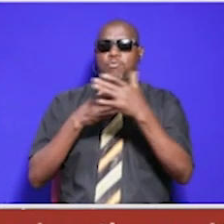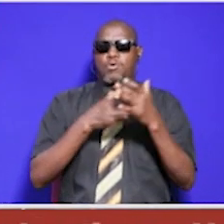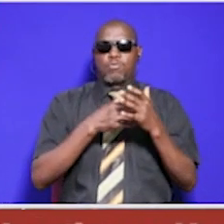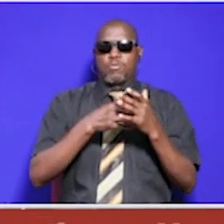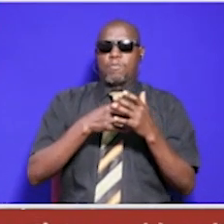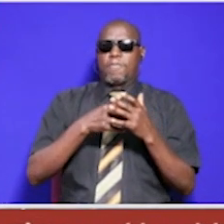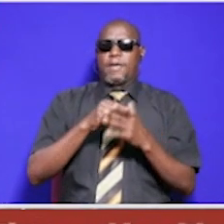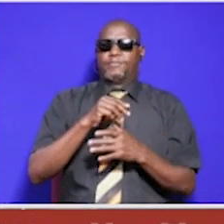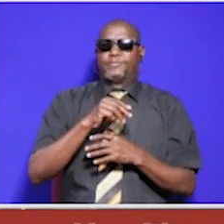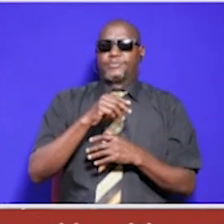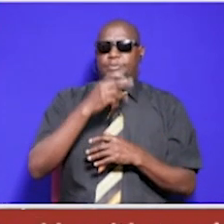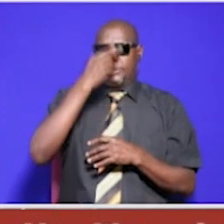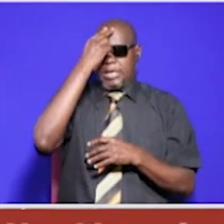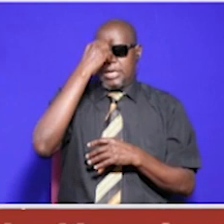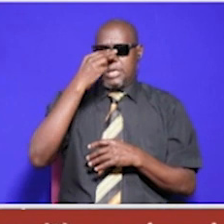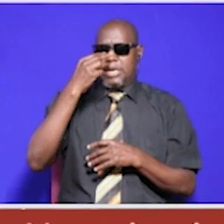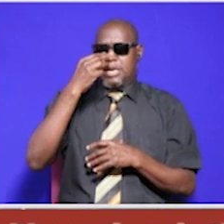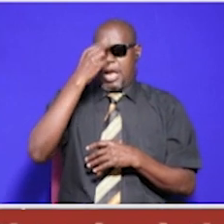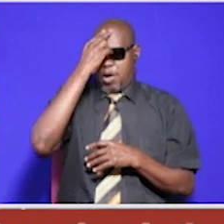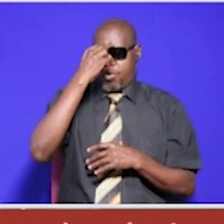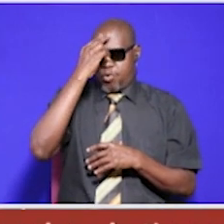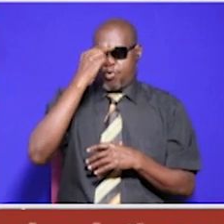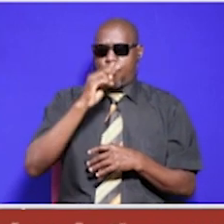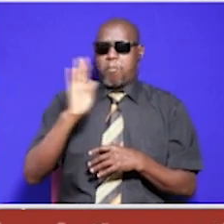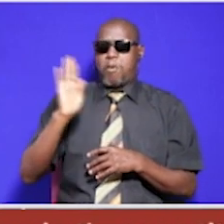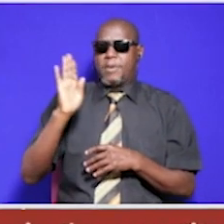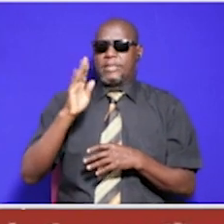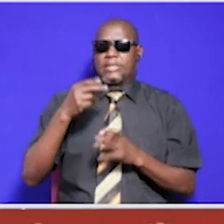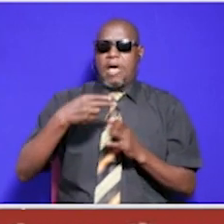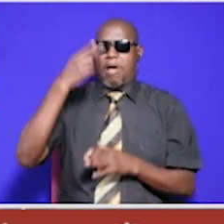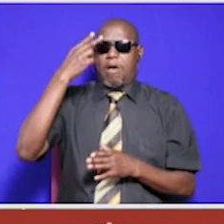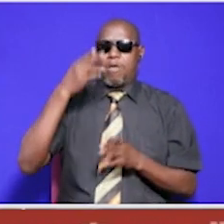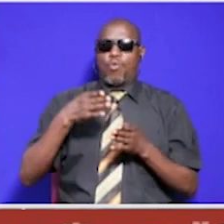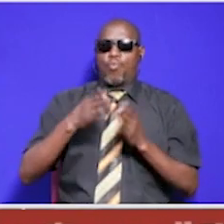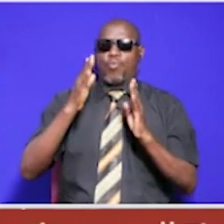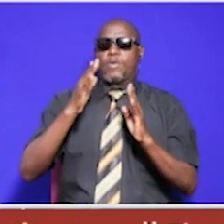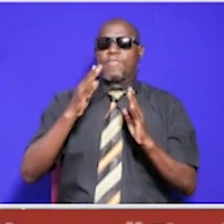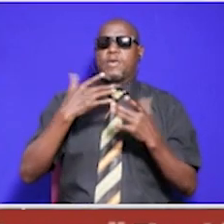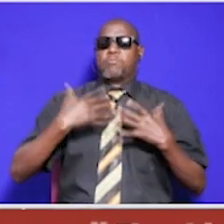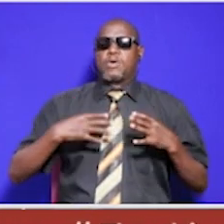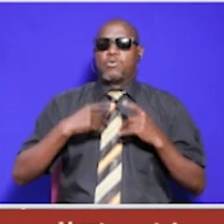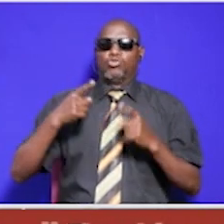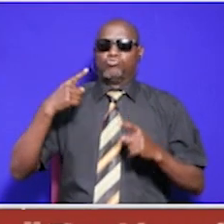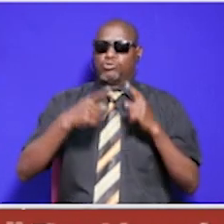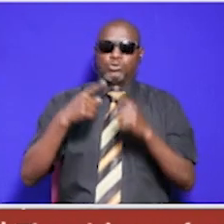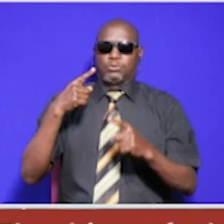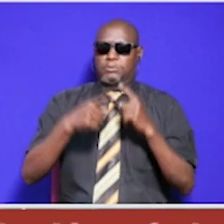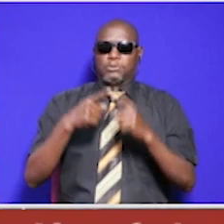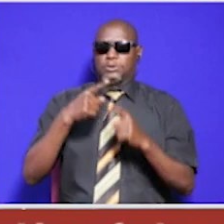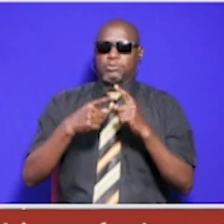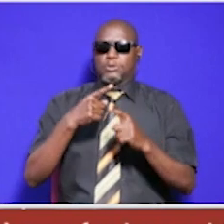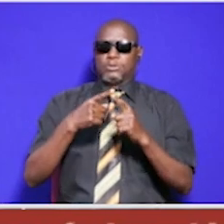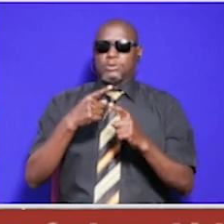highway after a young man was murdered by suspected robbers at K24 Estate in Narok